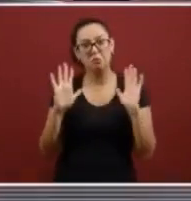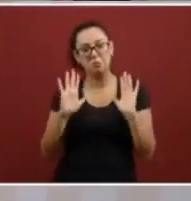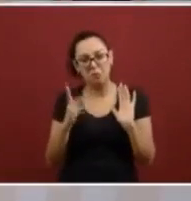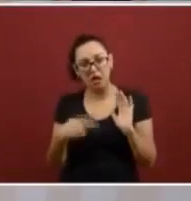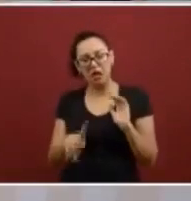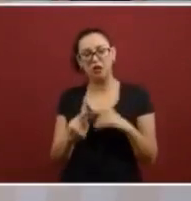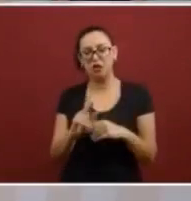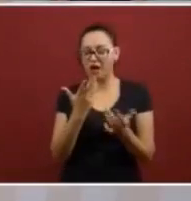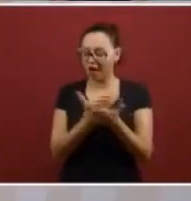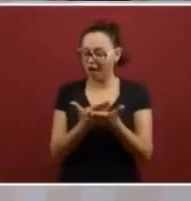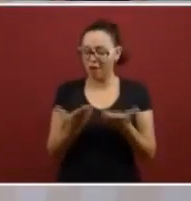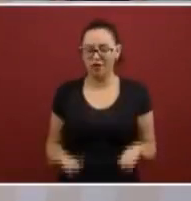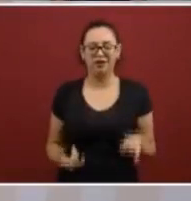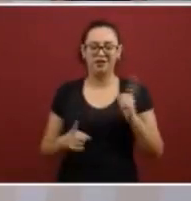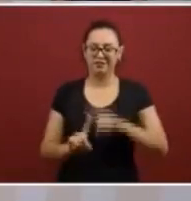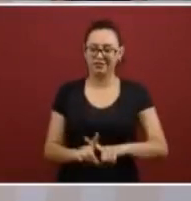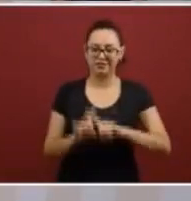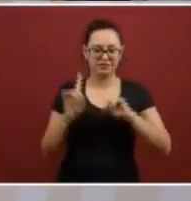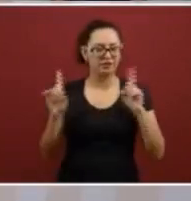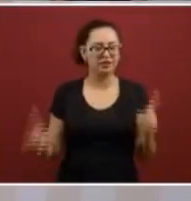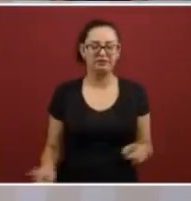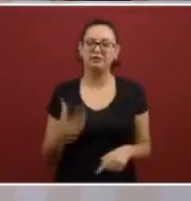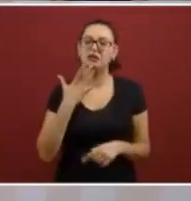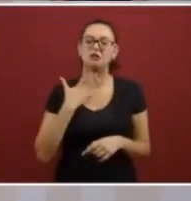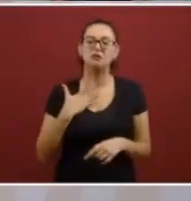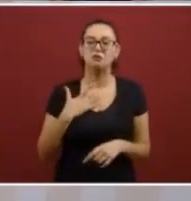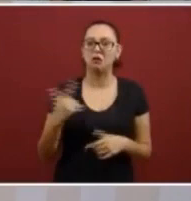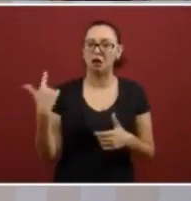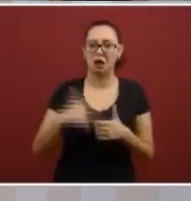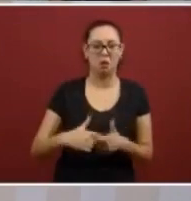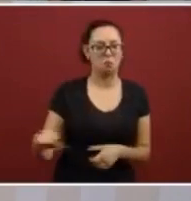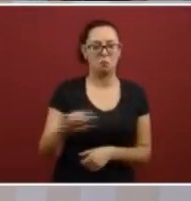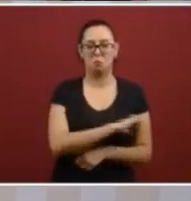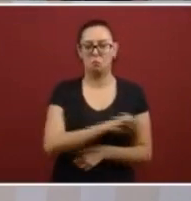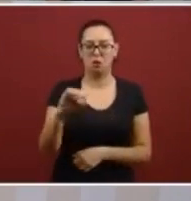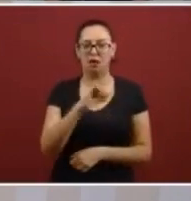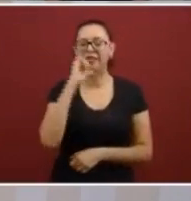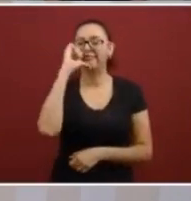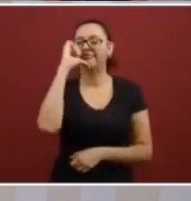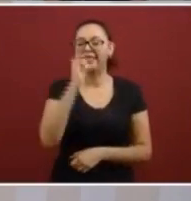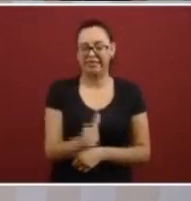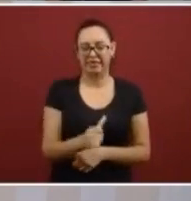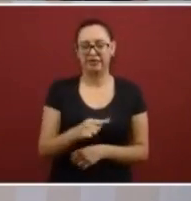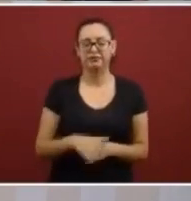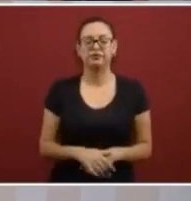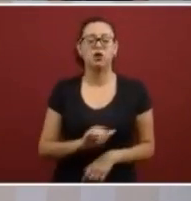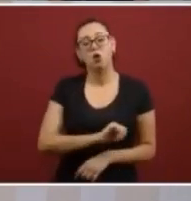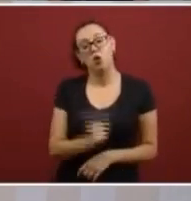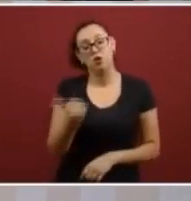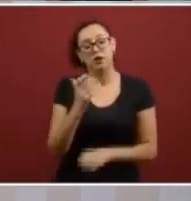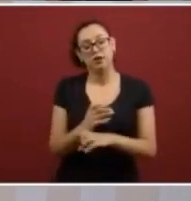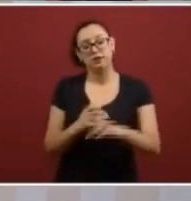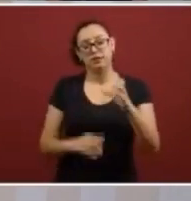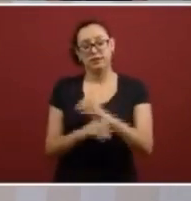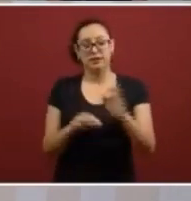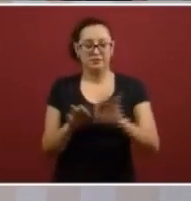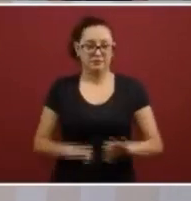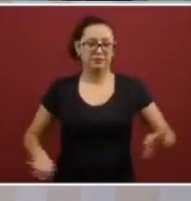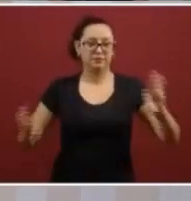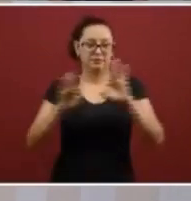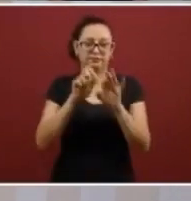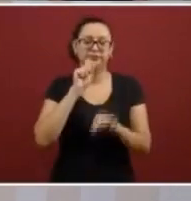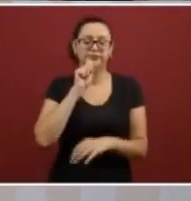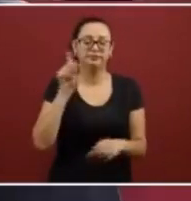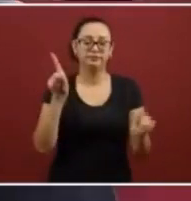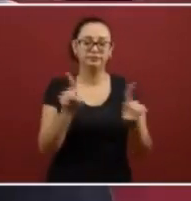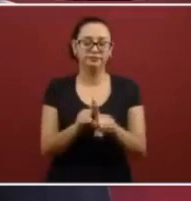be going on anymore. No va a haber gasolinazos It's not going to be Y going otra on like cosa that where they también raise importante. the prices suddenly. para And here's